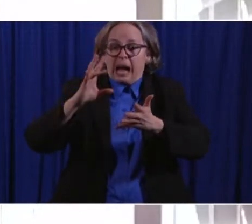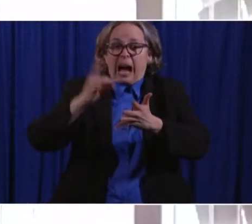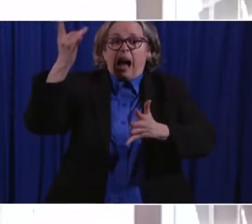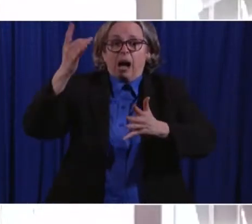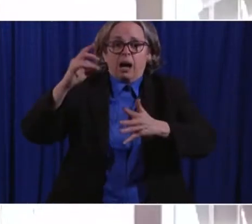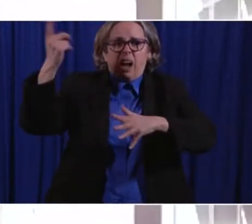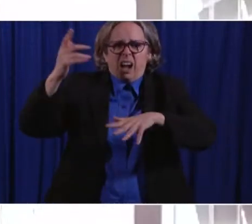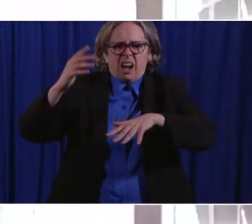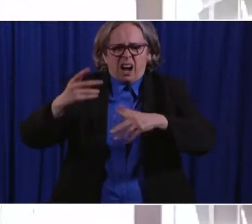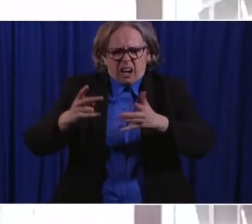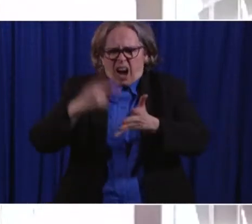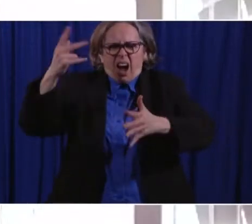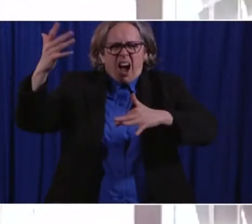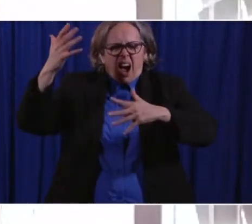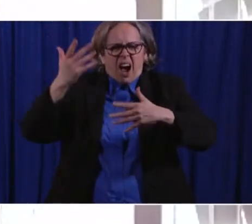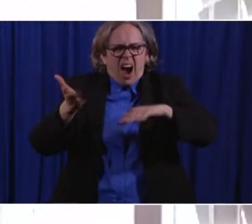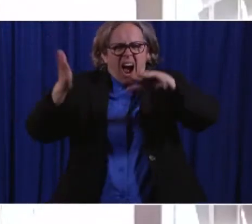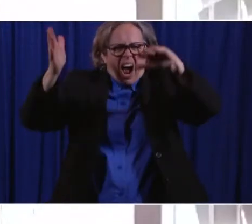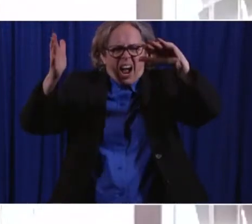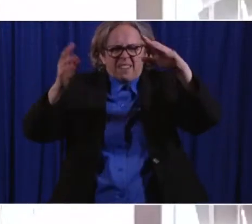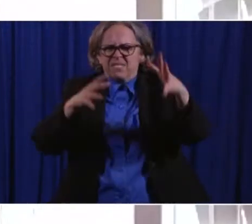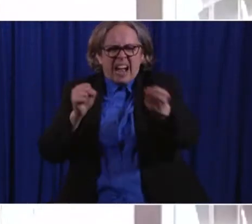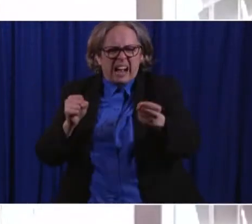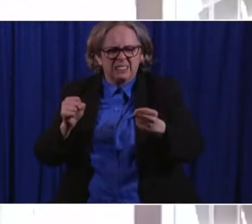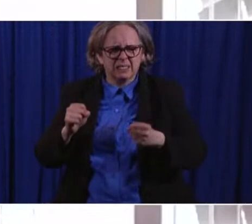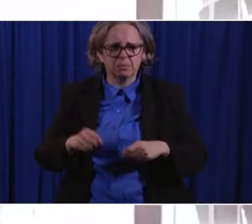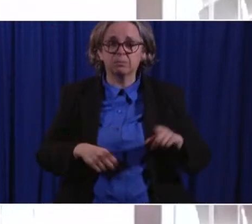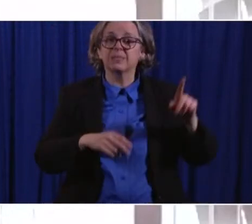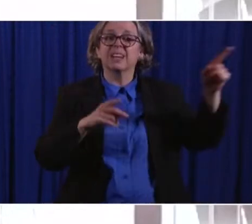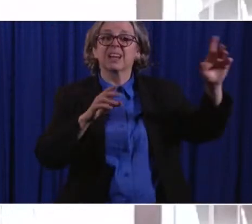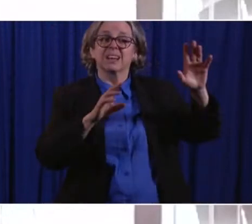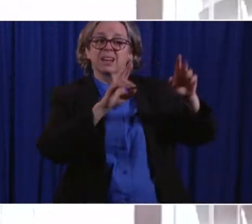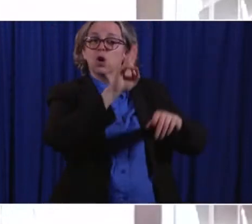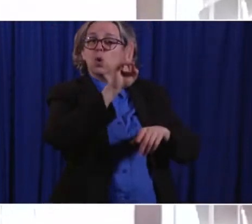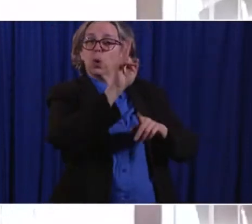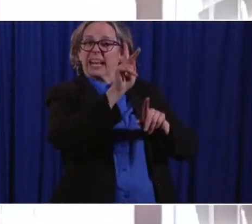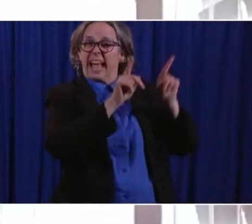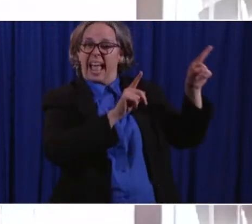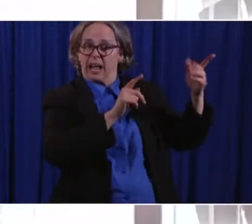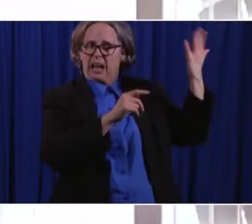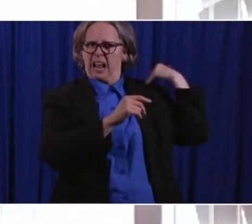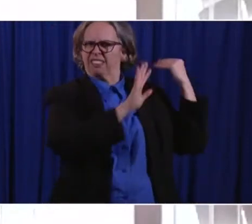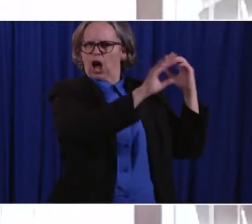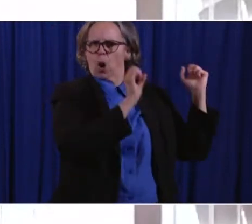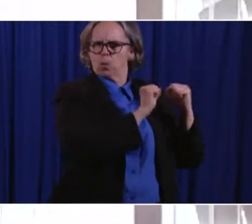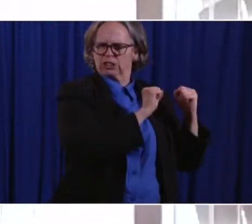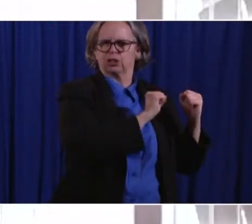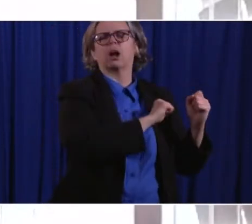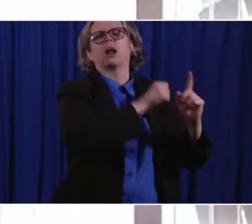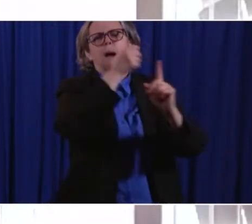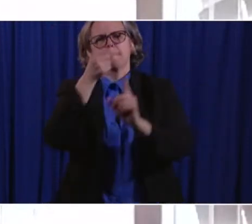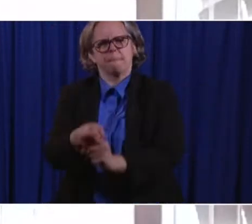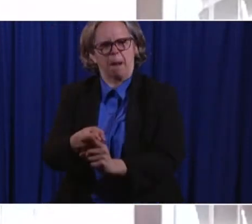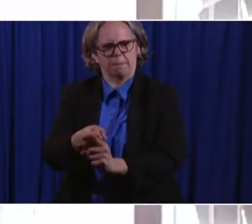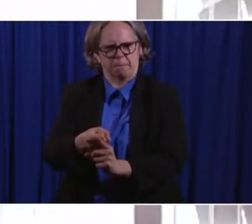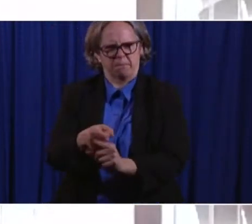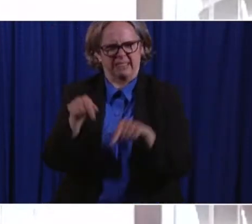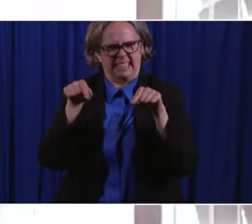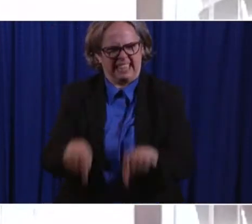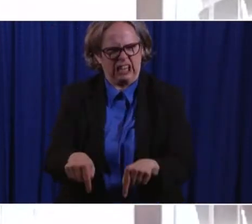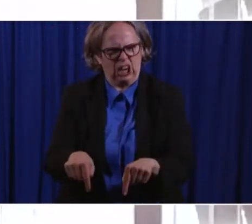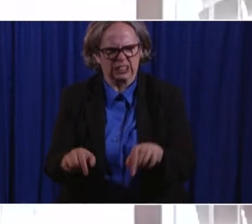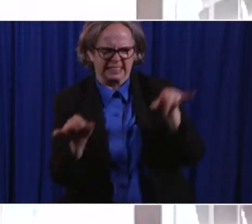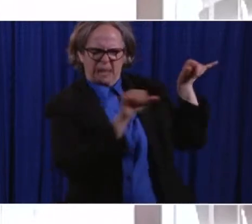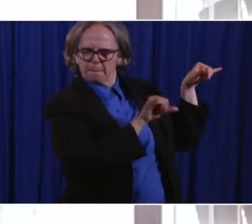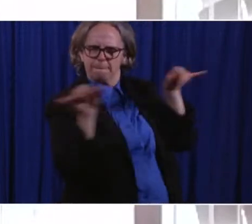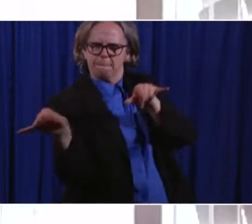in the United Kingdom. But our spring surge of variants here in Ohio